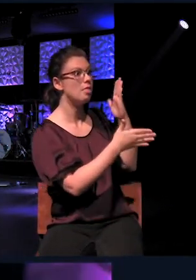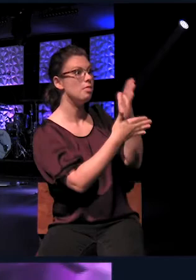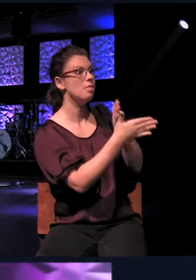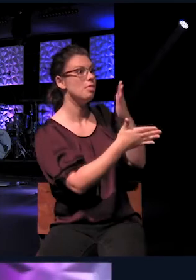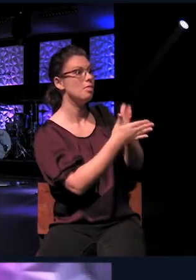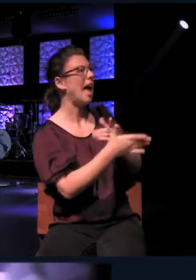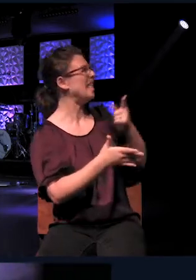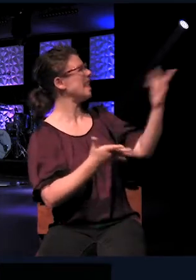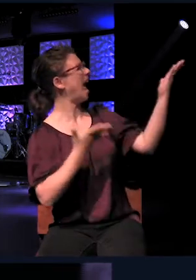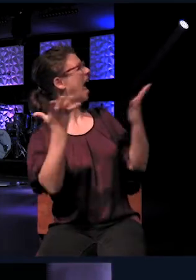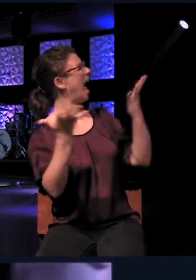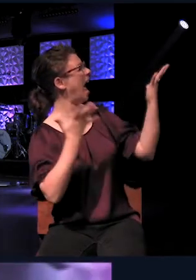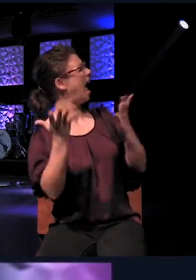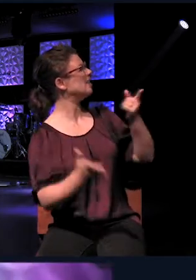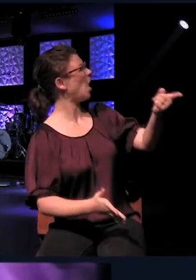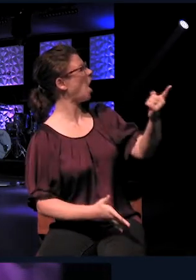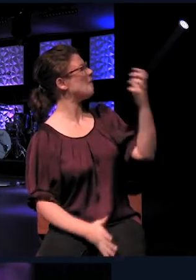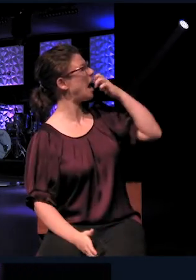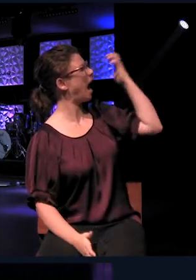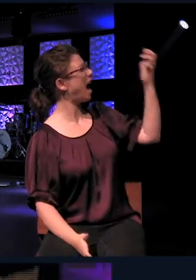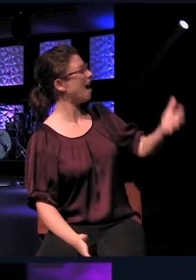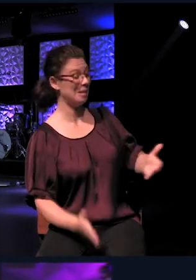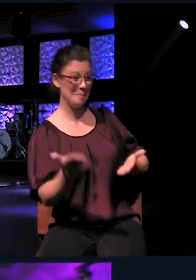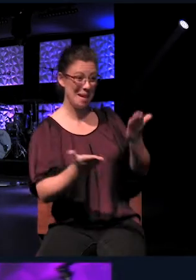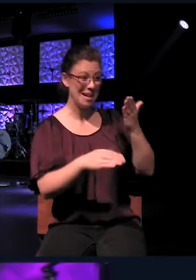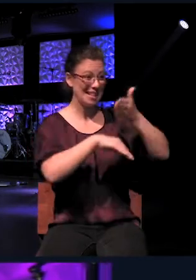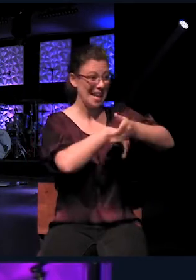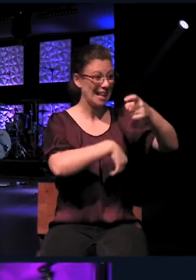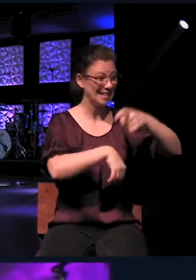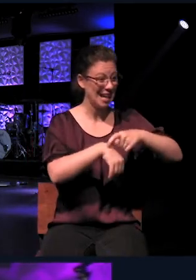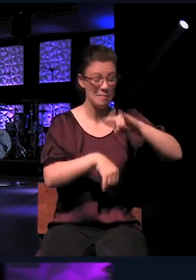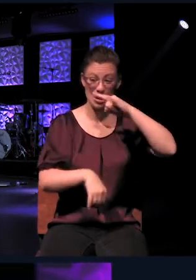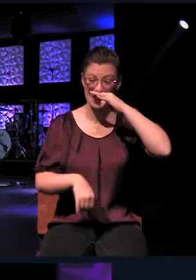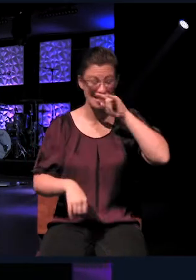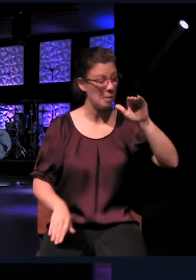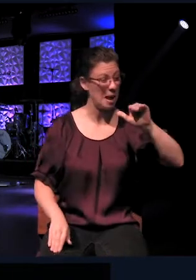Maybe that's what you need to do the next time that happens at home. In the name of Jesus.